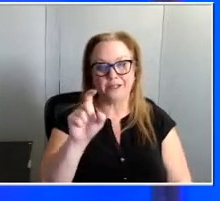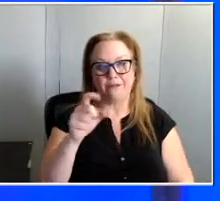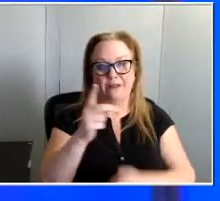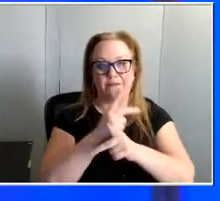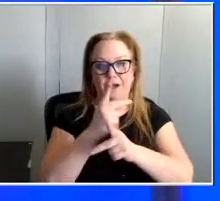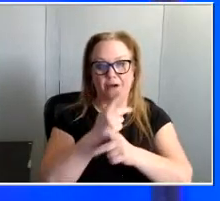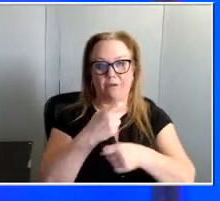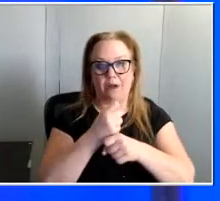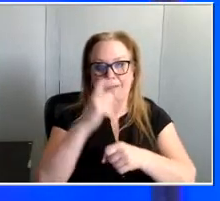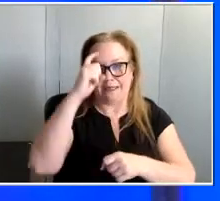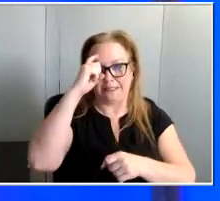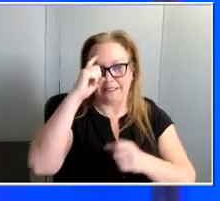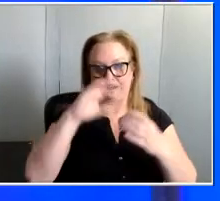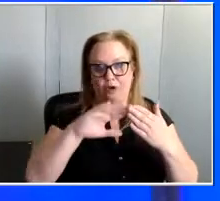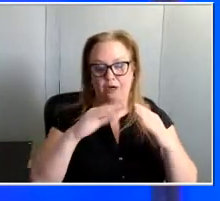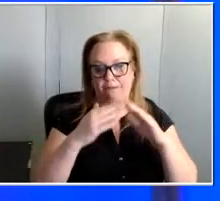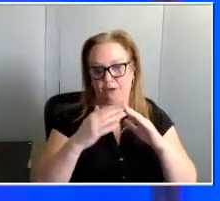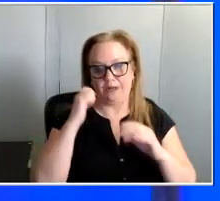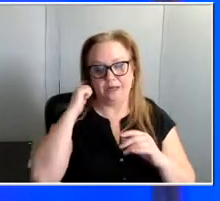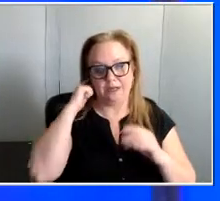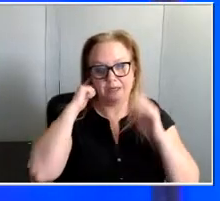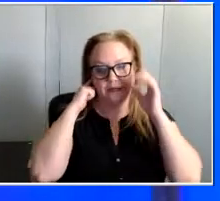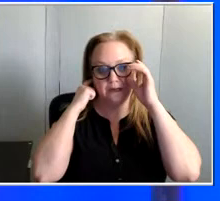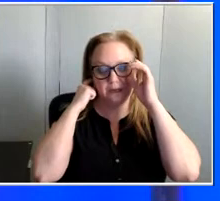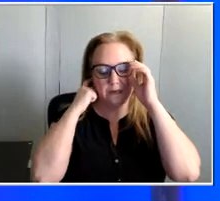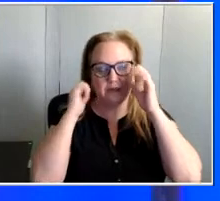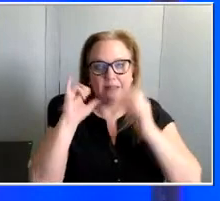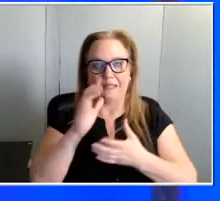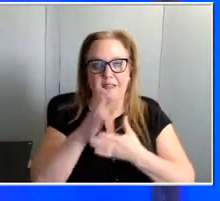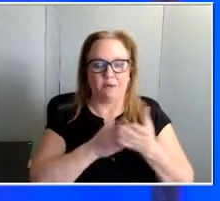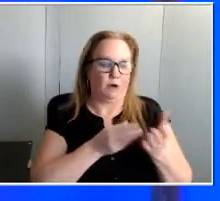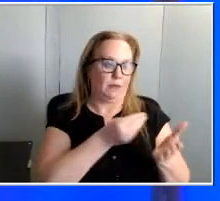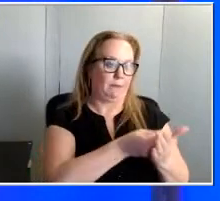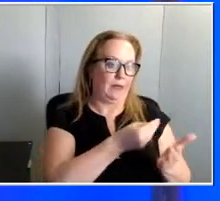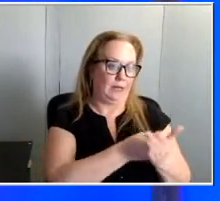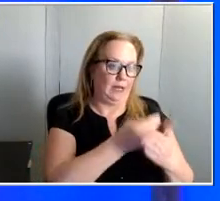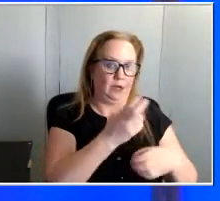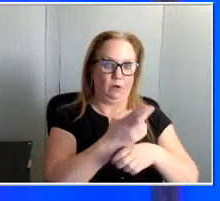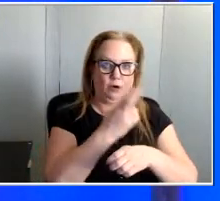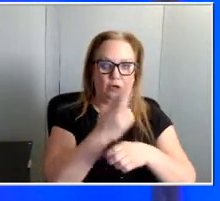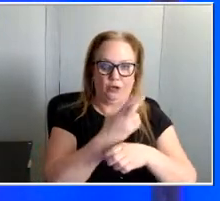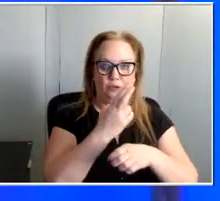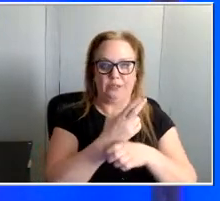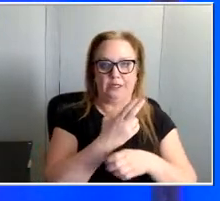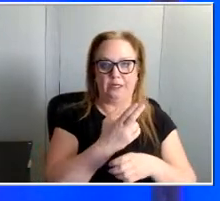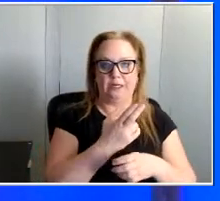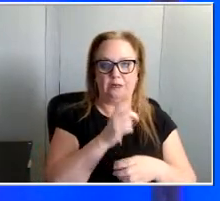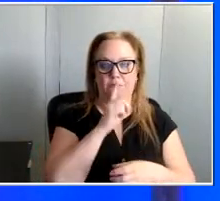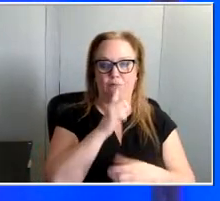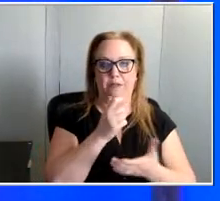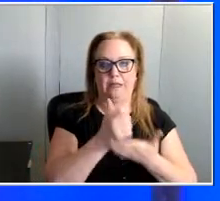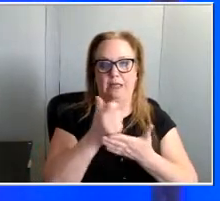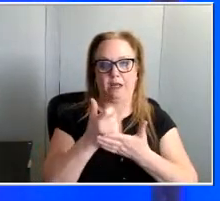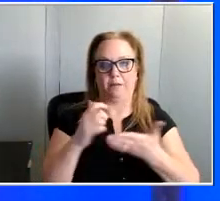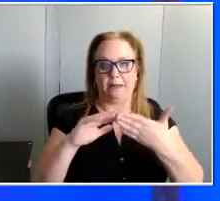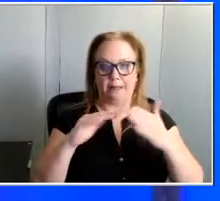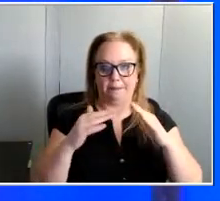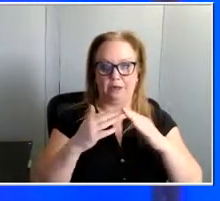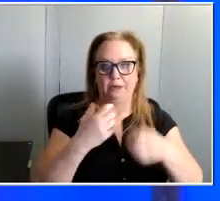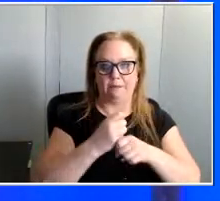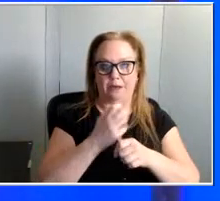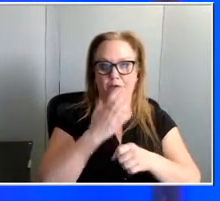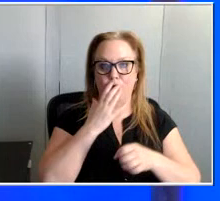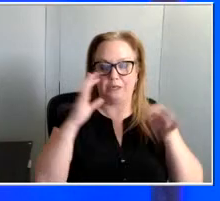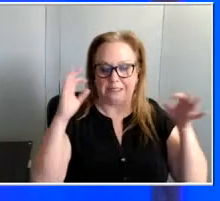for our community. And that's part of the money that we will be using this for, to really help communities make good